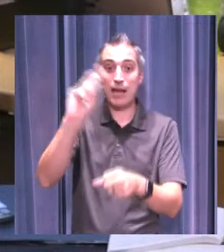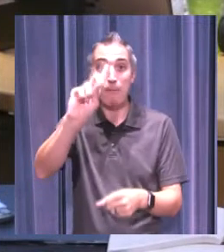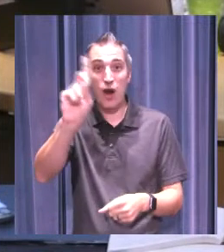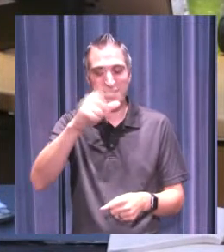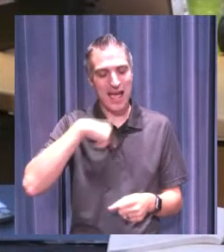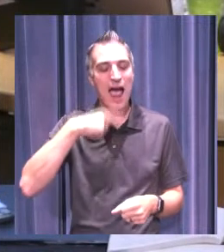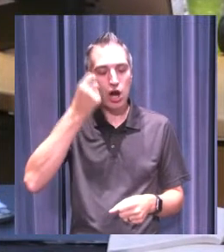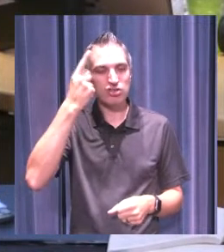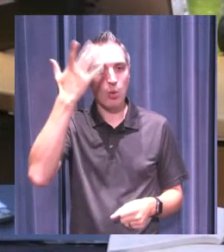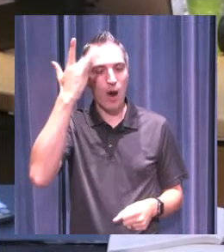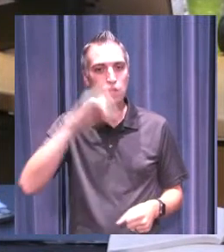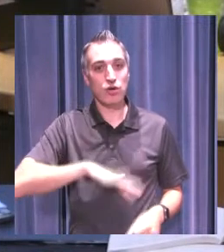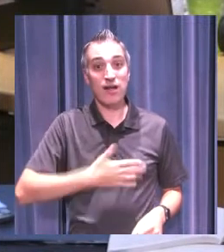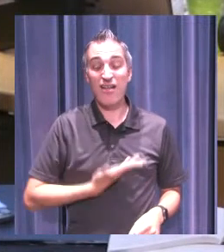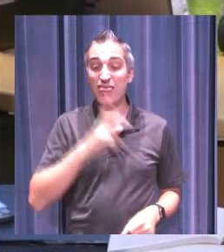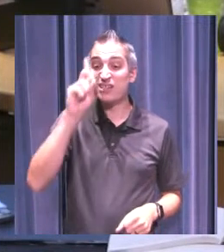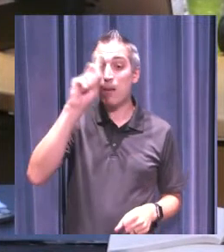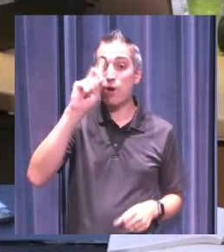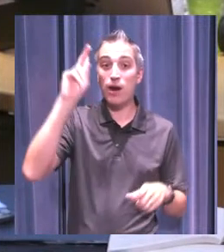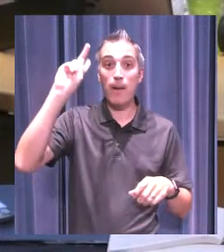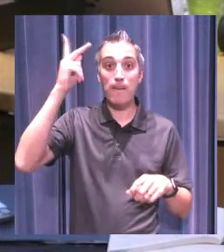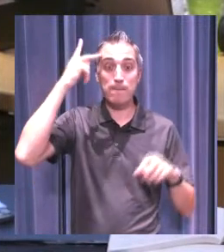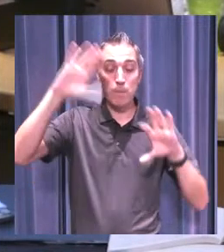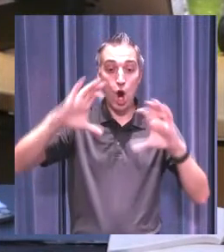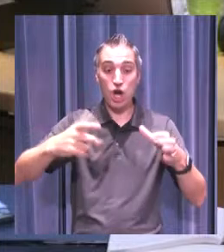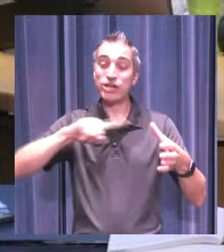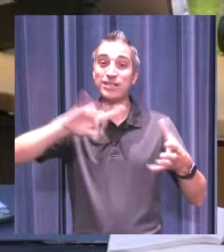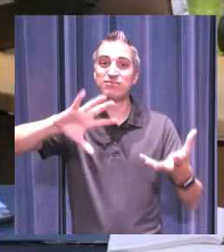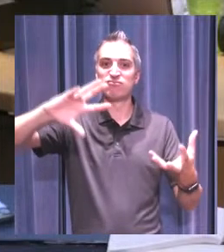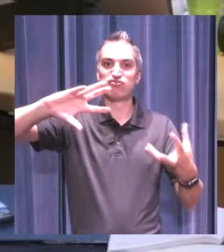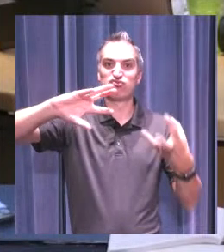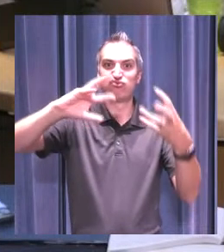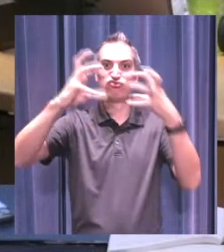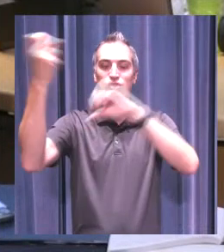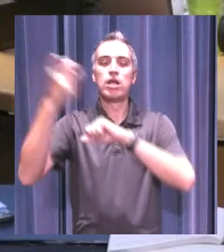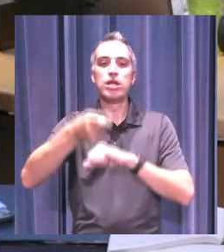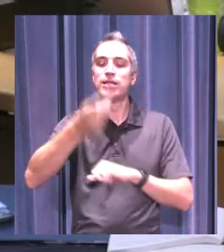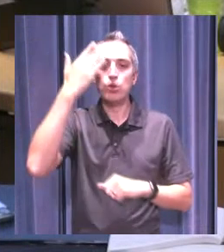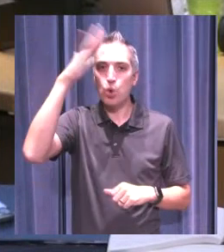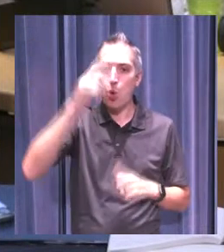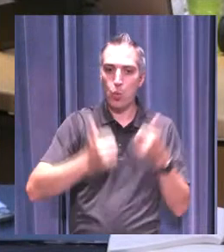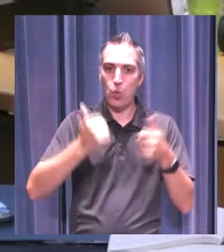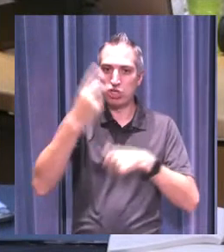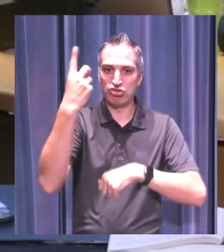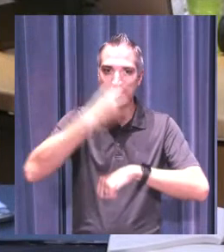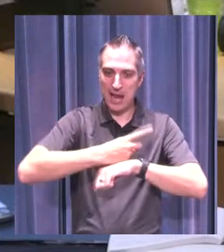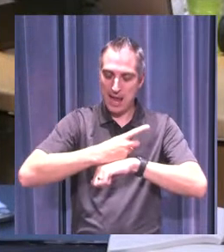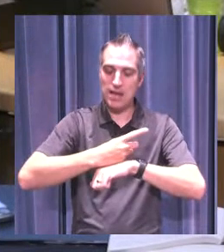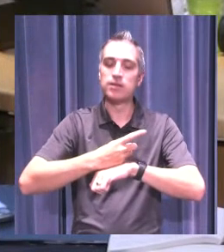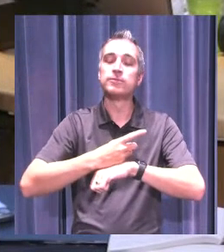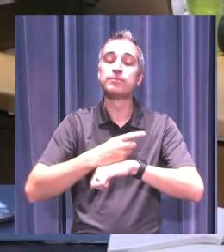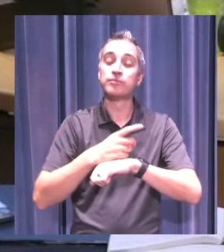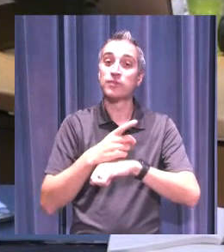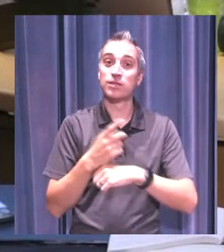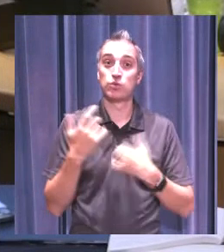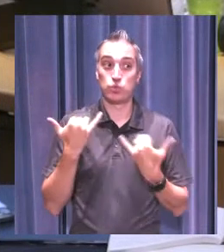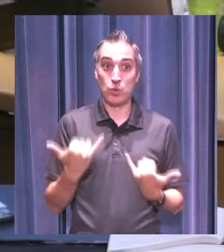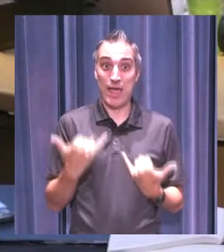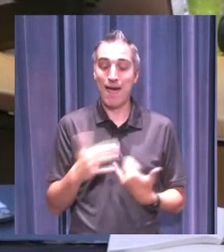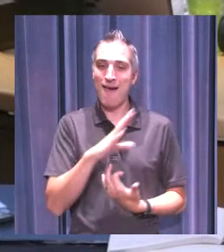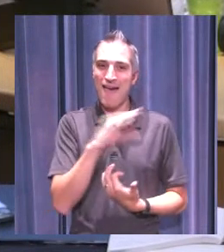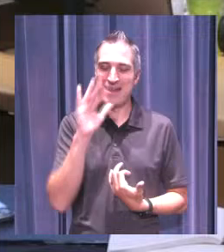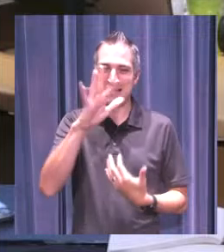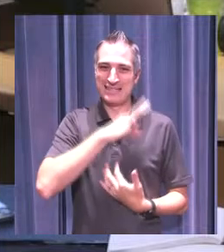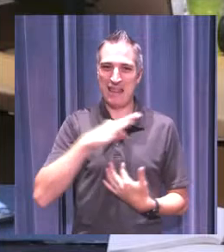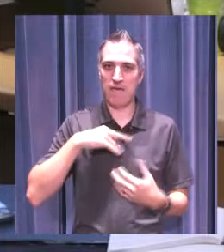The Democratic Party is imploding, your nominee doesn't know what day of the week it is, and Kildee and Stabenow are bailing. Is the Mott Community College